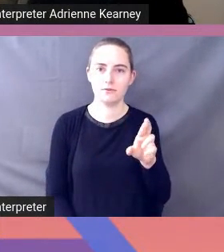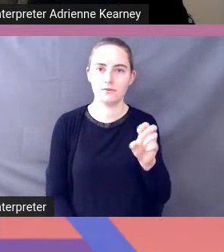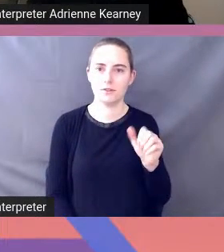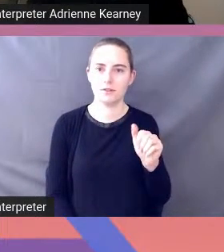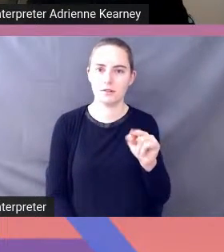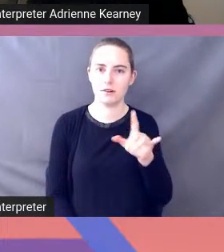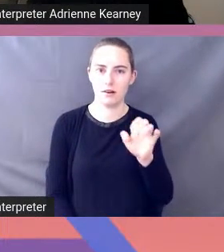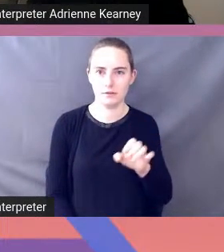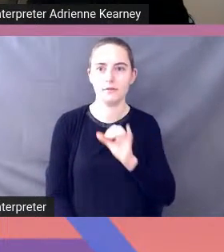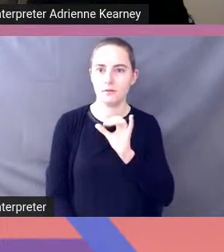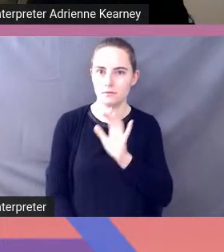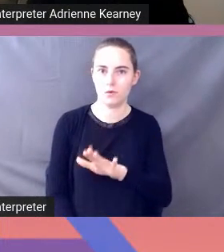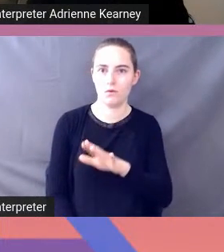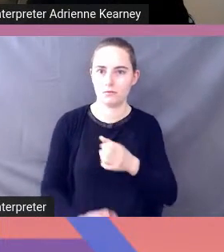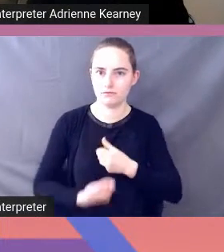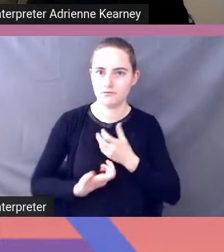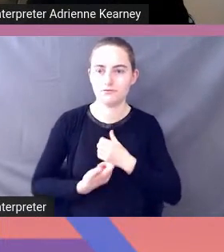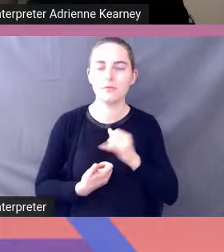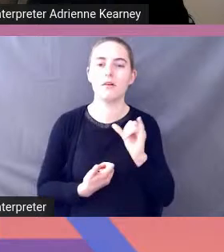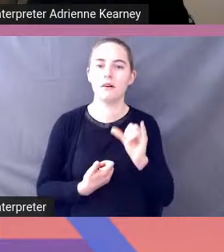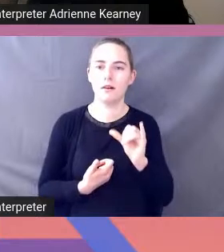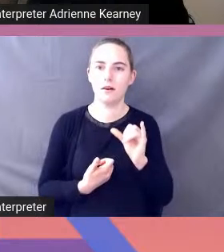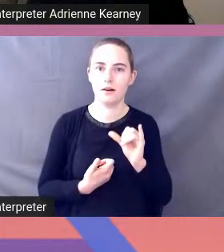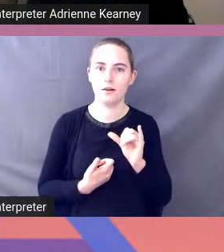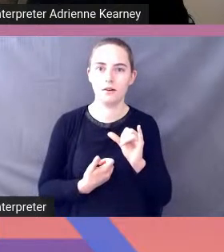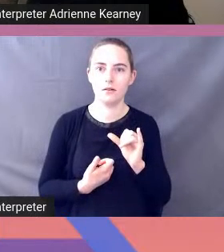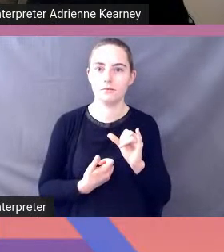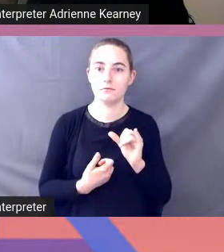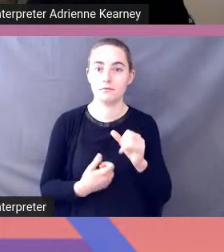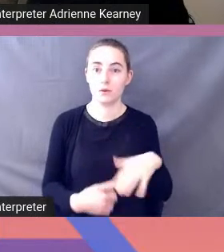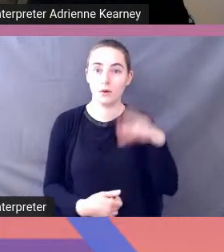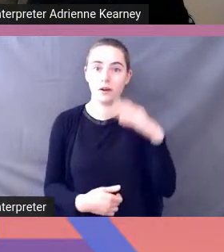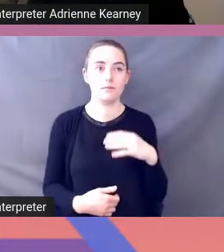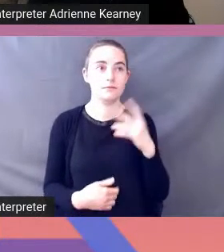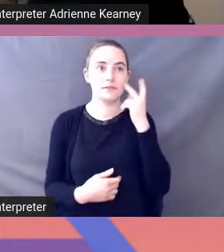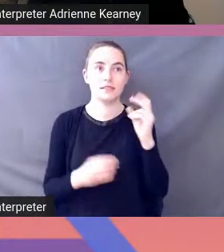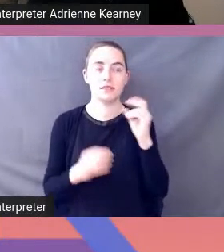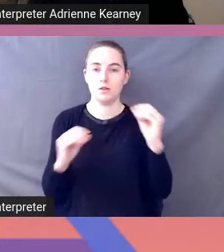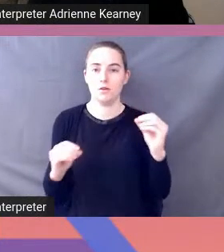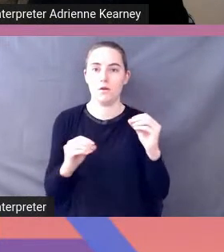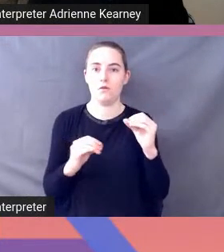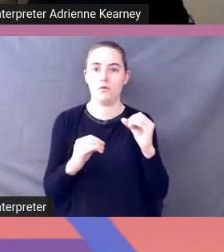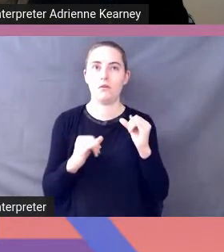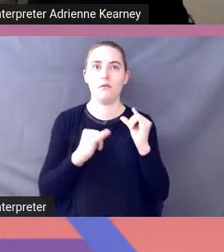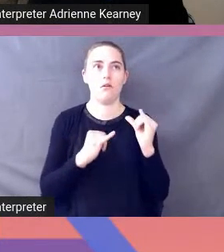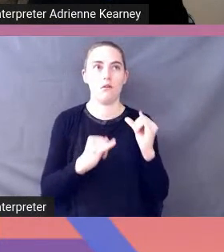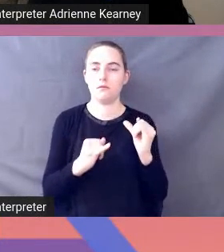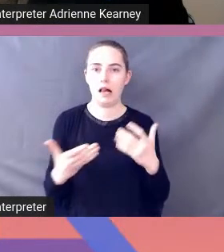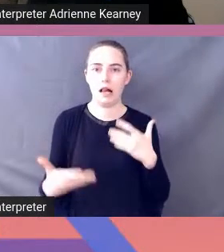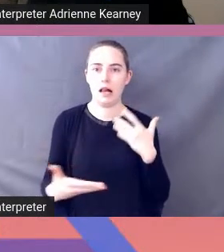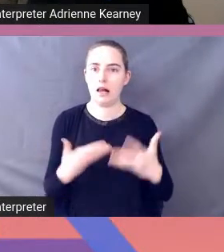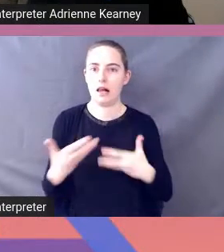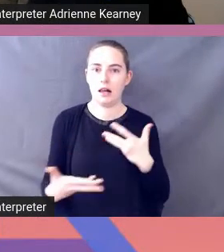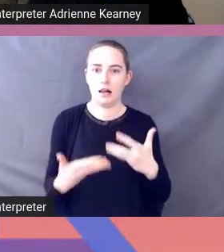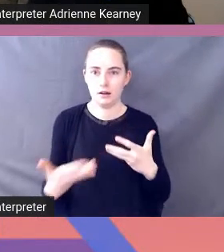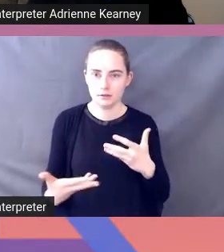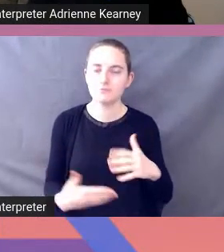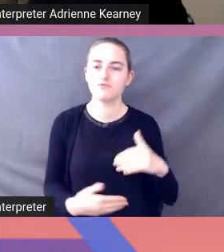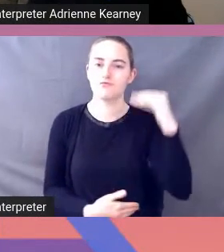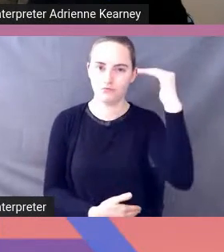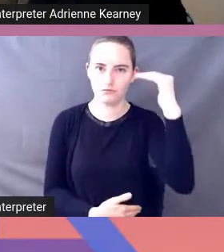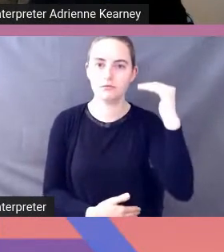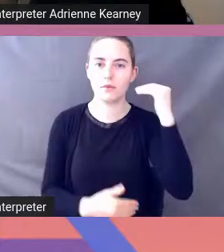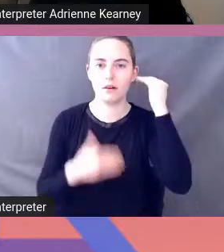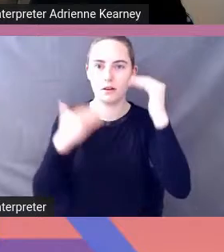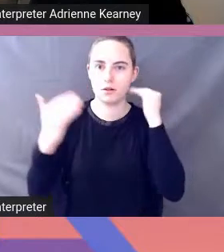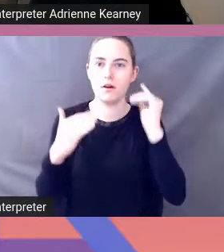that you didn't see when you're growing up. Kind of, and I sort of think of it as if you're taking a journey where you don't necessarily know which way you're going, you